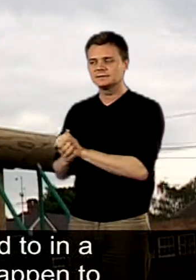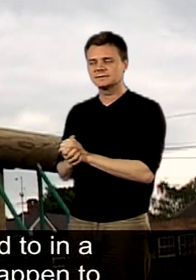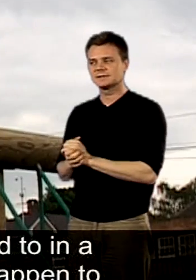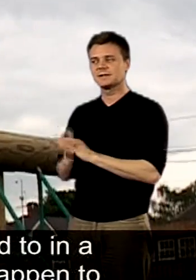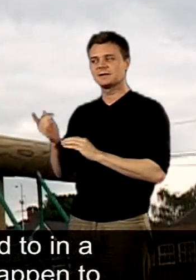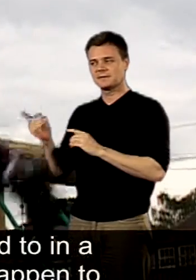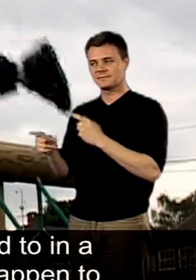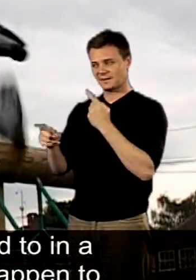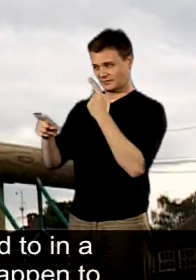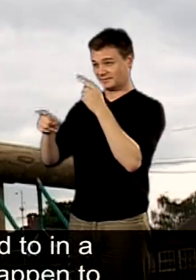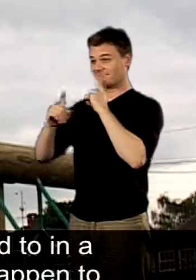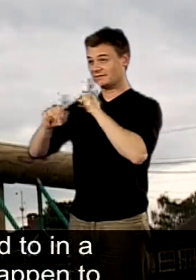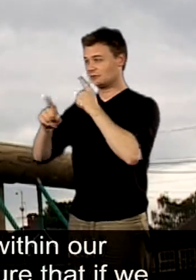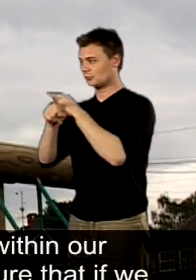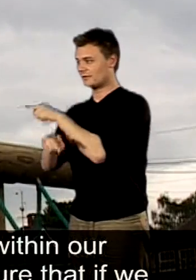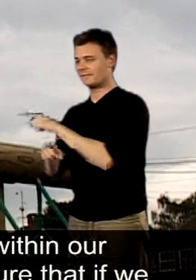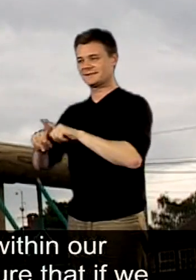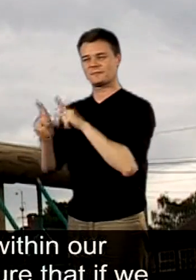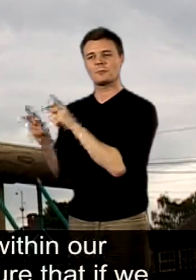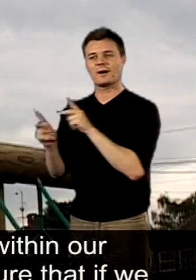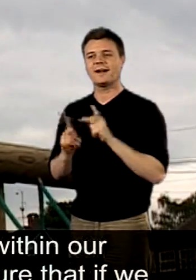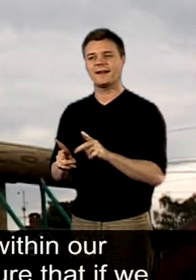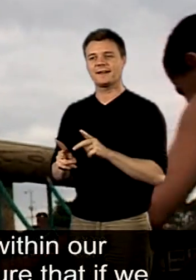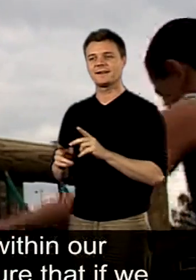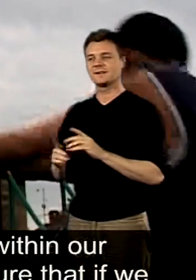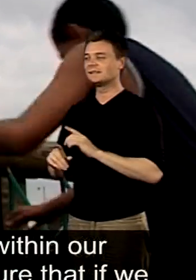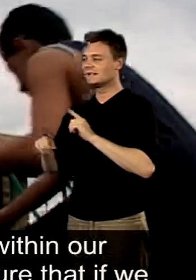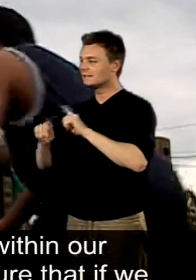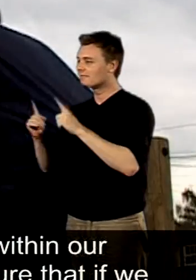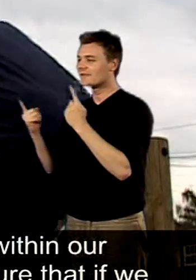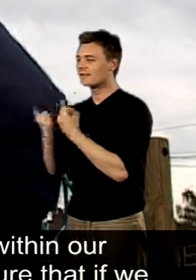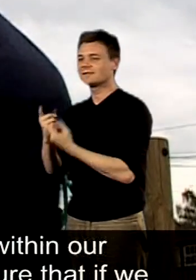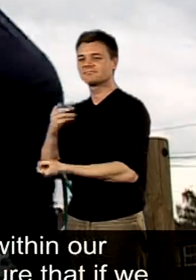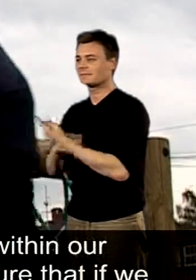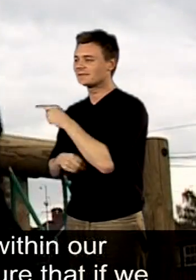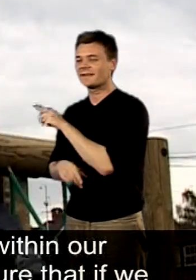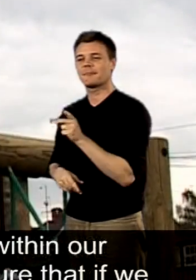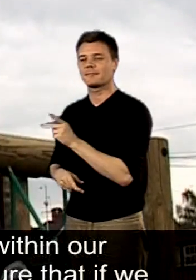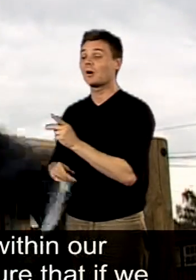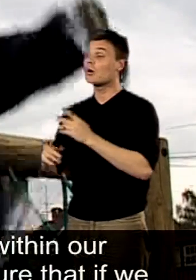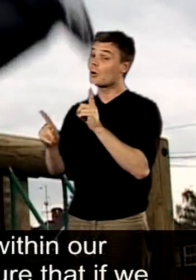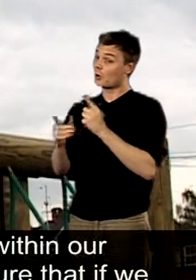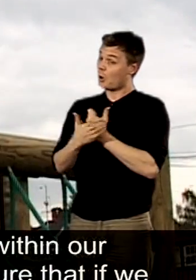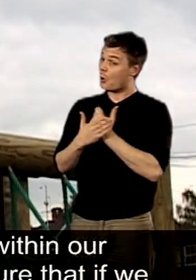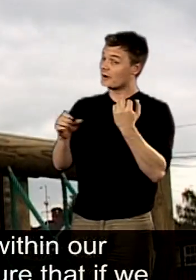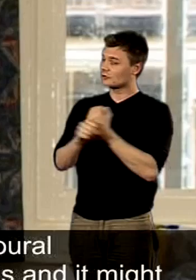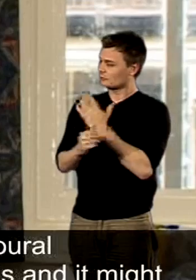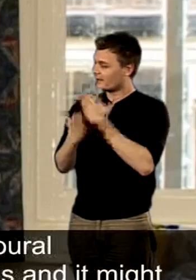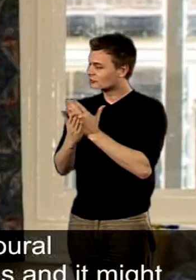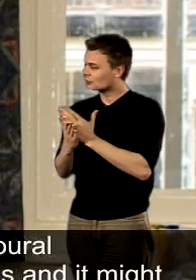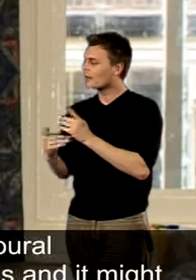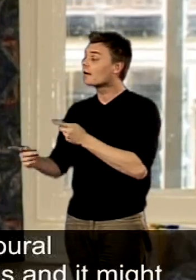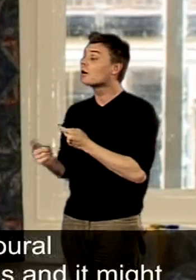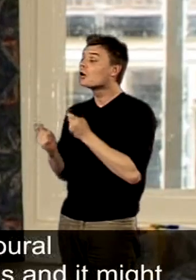are talked to in a different way and different things happen to them. But one thing we always do within our behaviour management is we ensure that if we